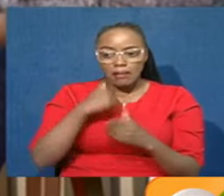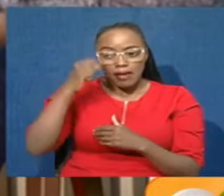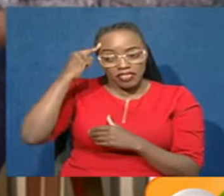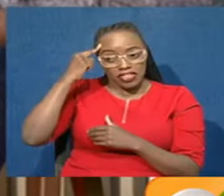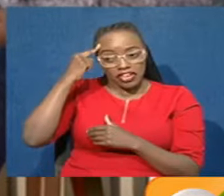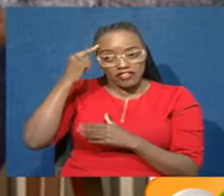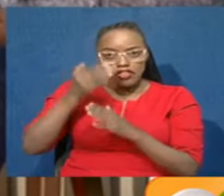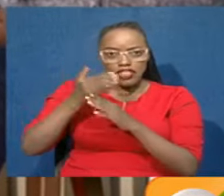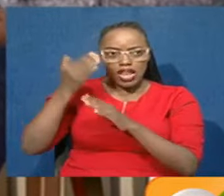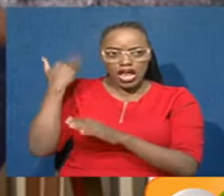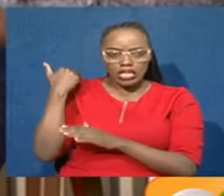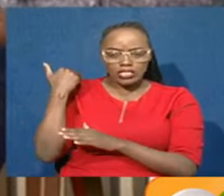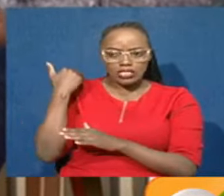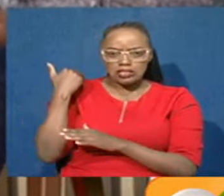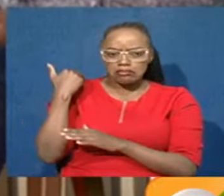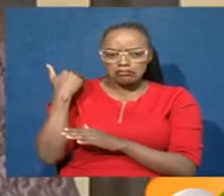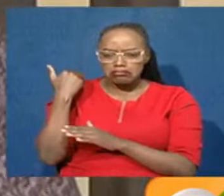the last